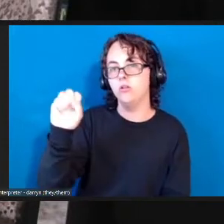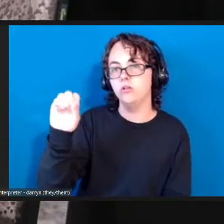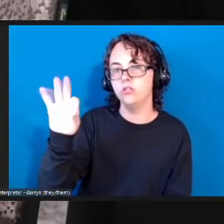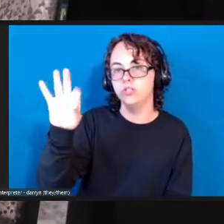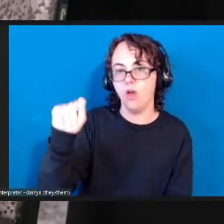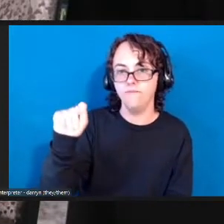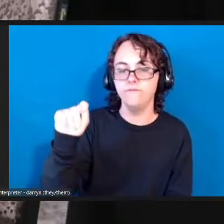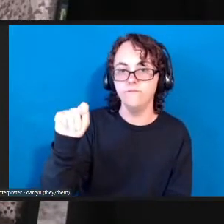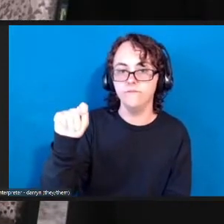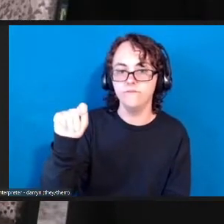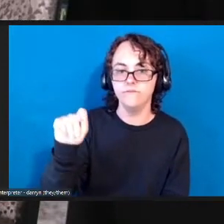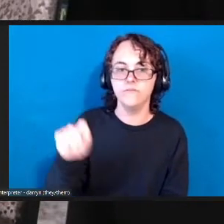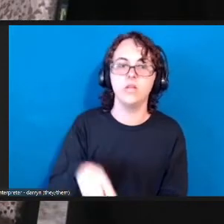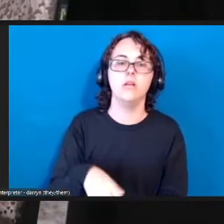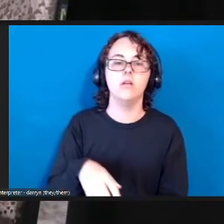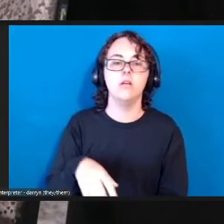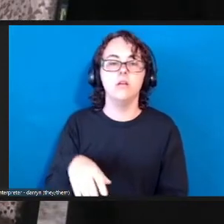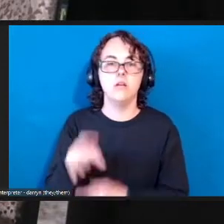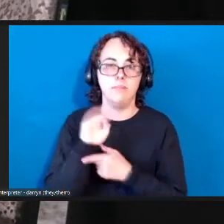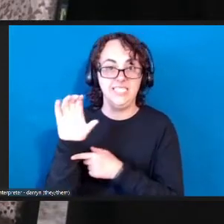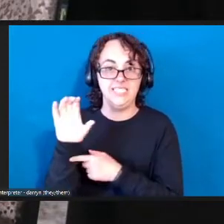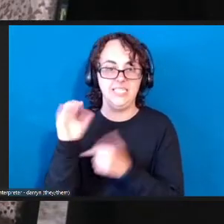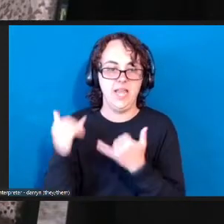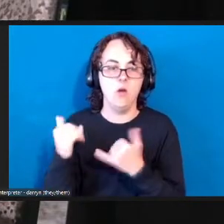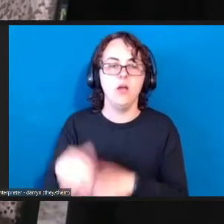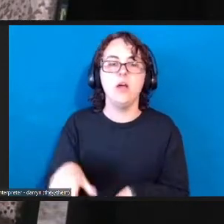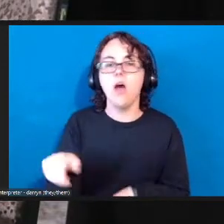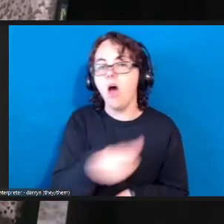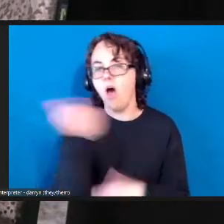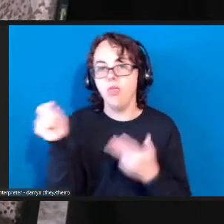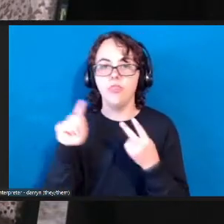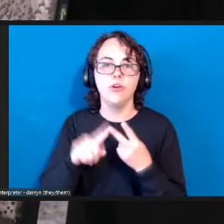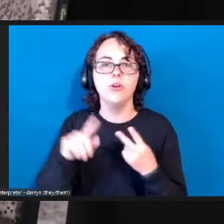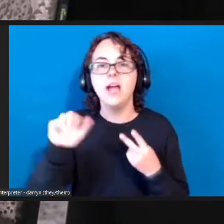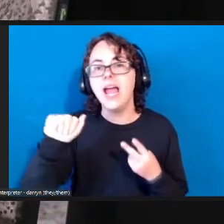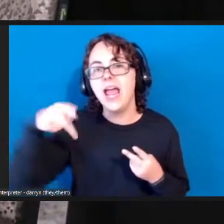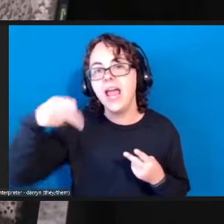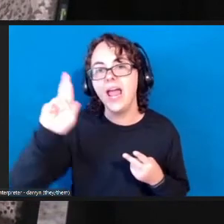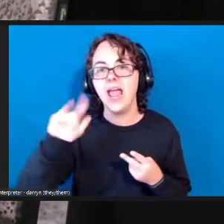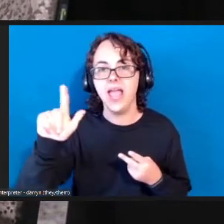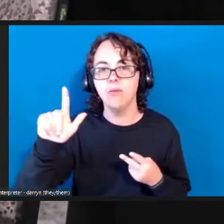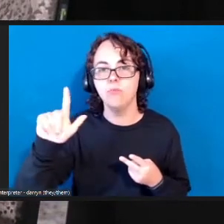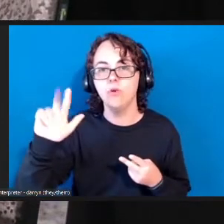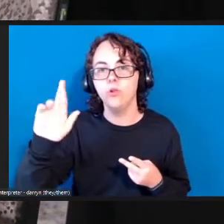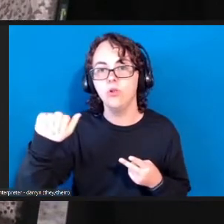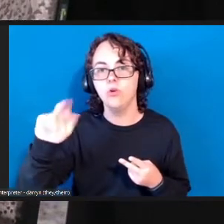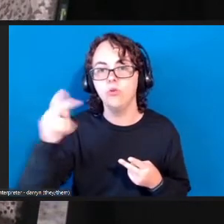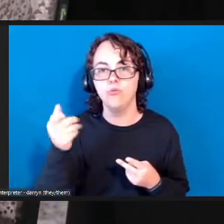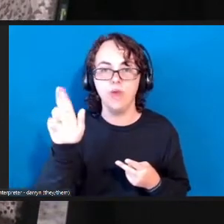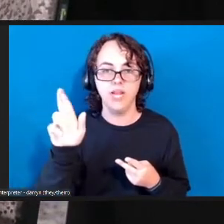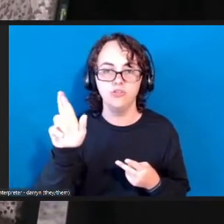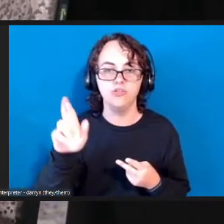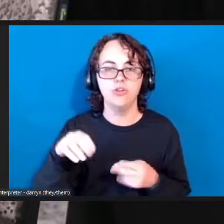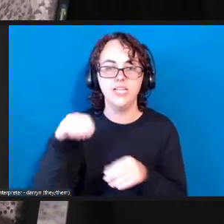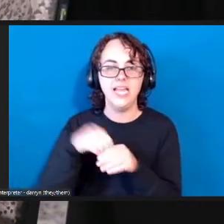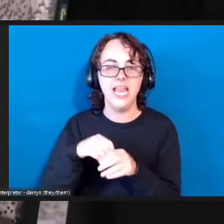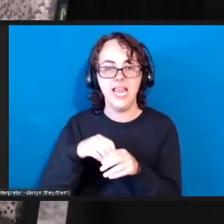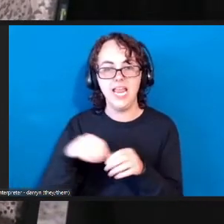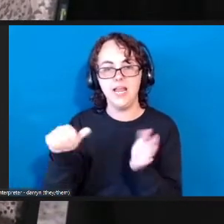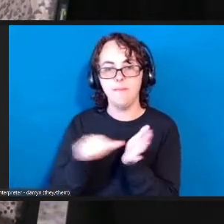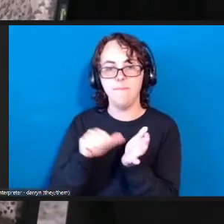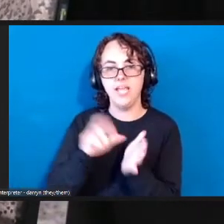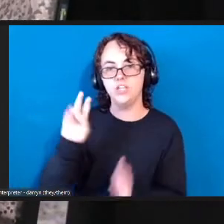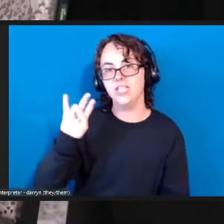is April Ranger, who is currently in Page 73, I-73 with me. Both of these